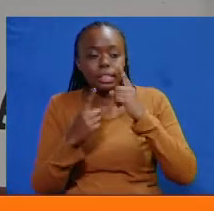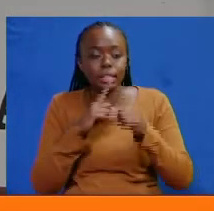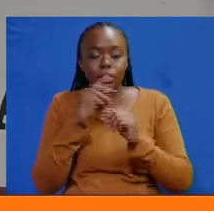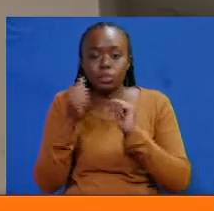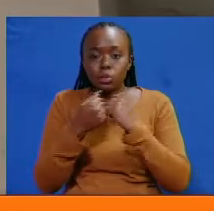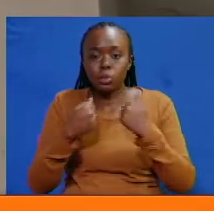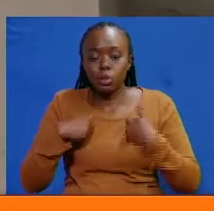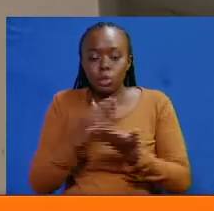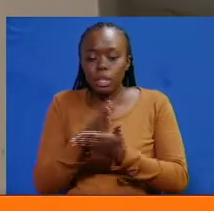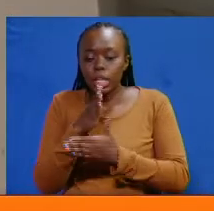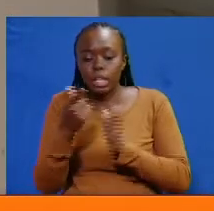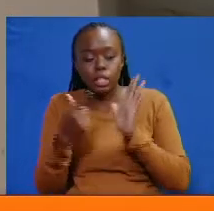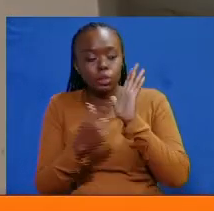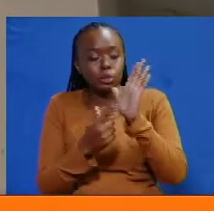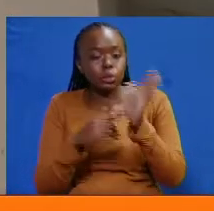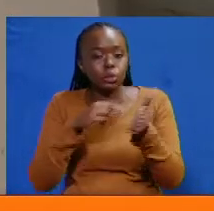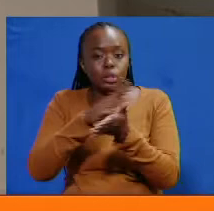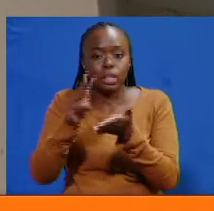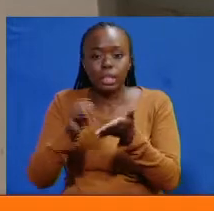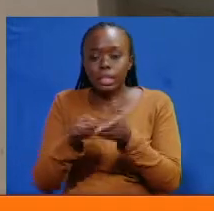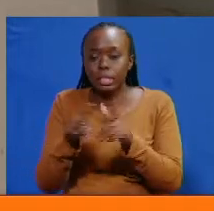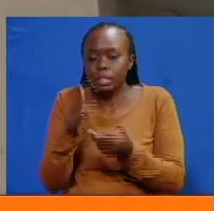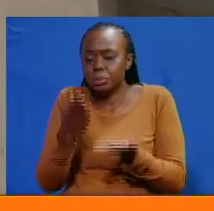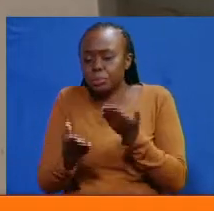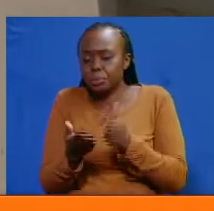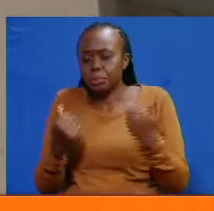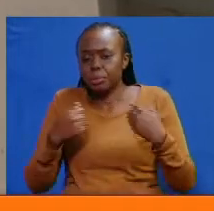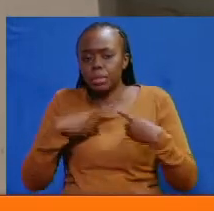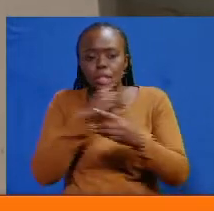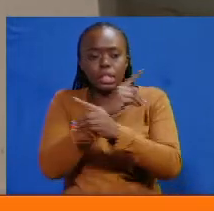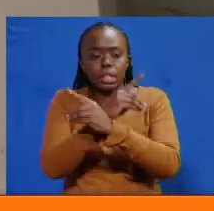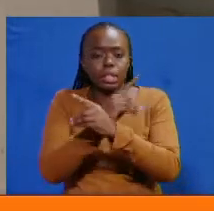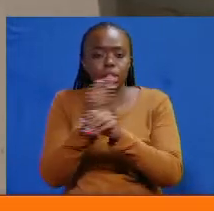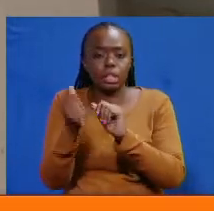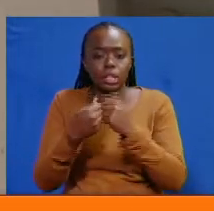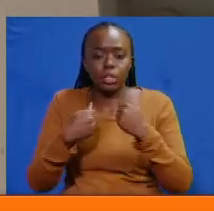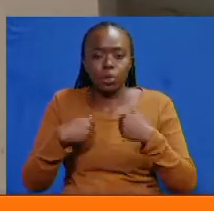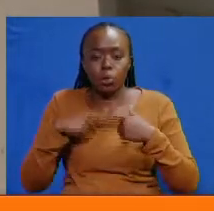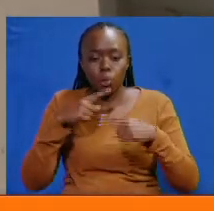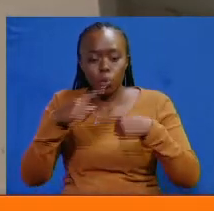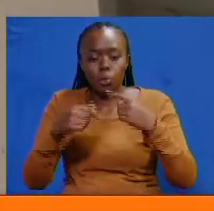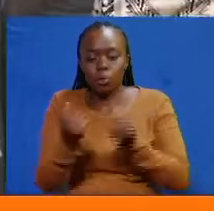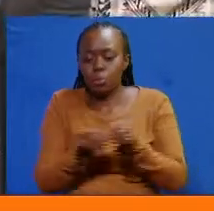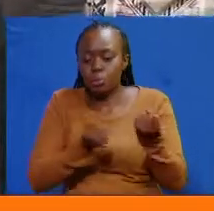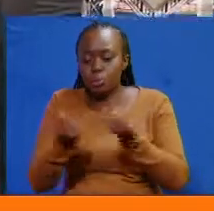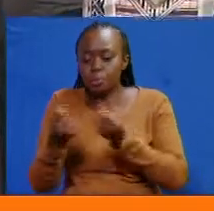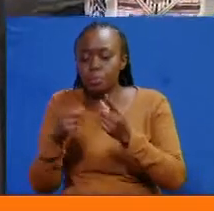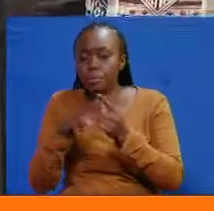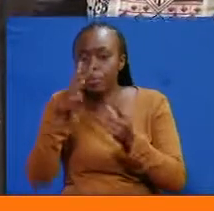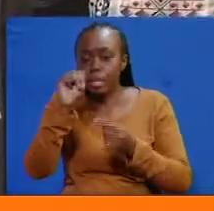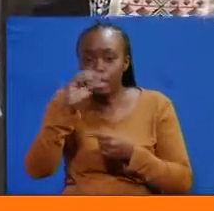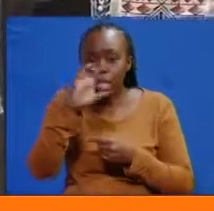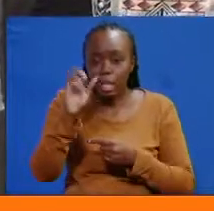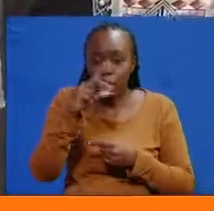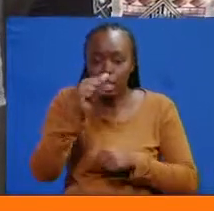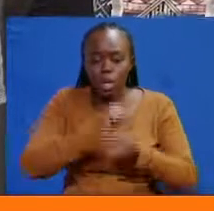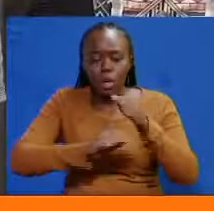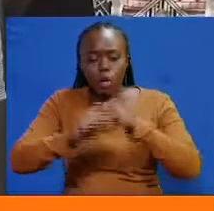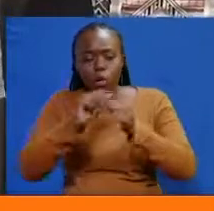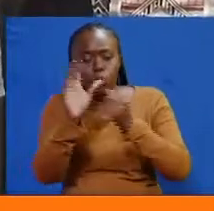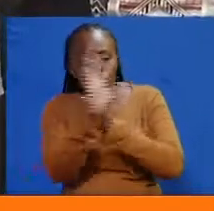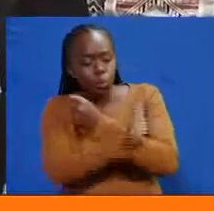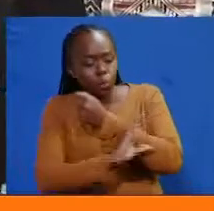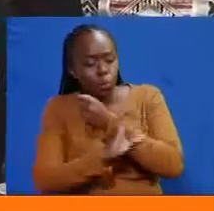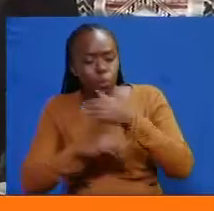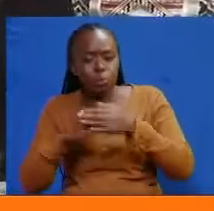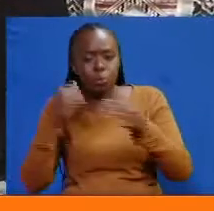BBI ruling had vindicated them. They, however, defended the controversial car grants that were given to MCAs across the country ahead of voting